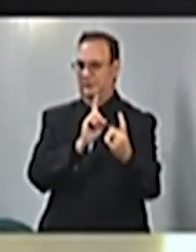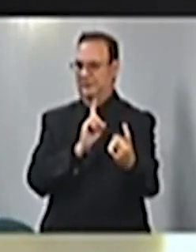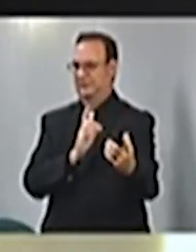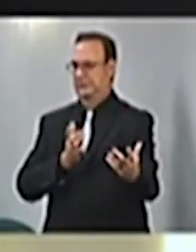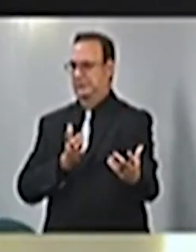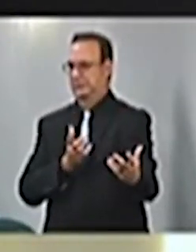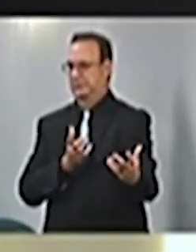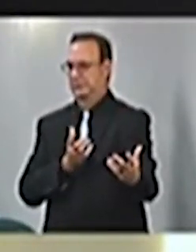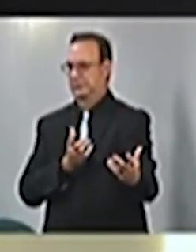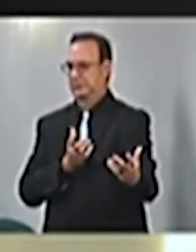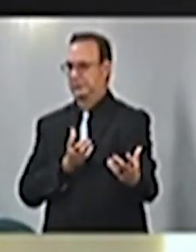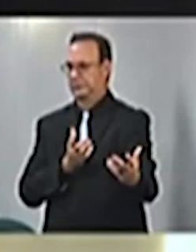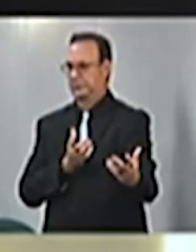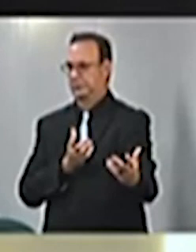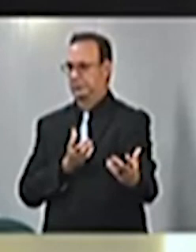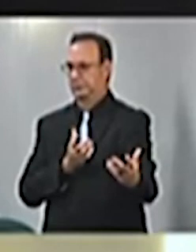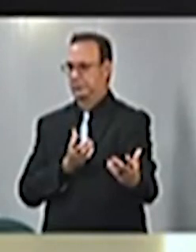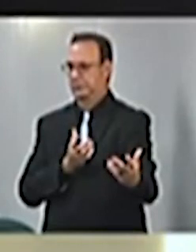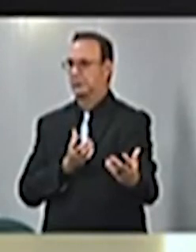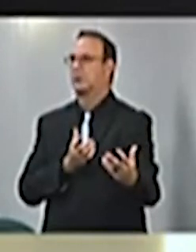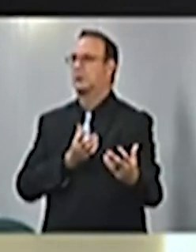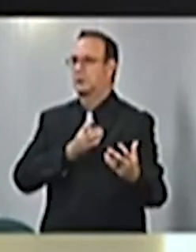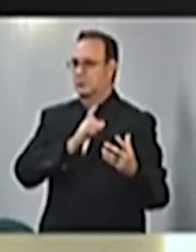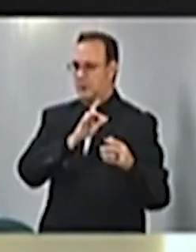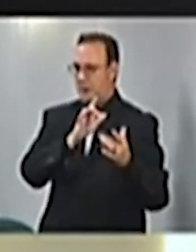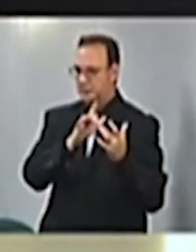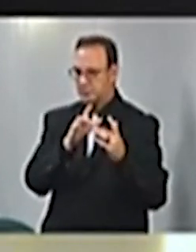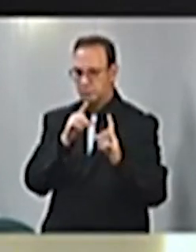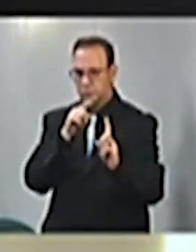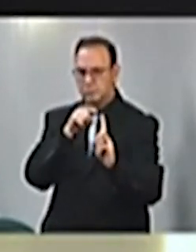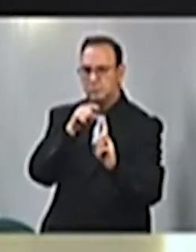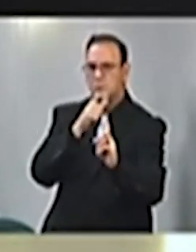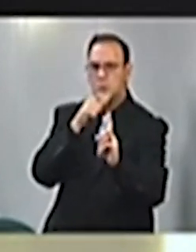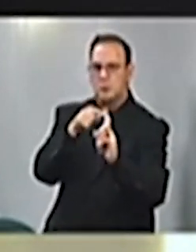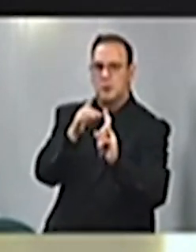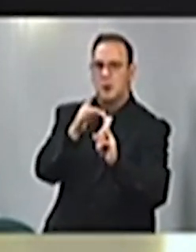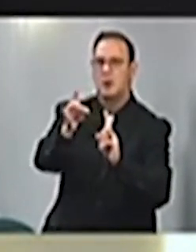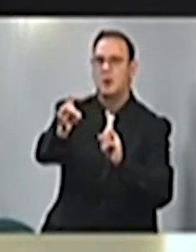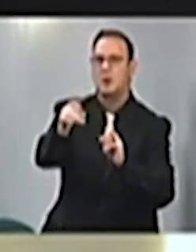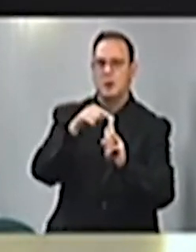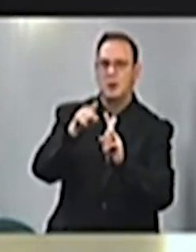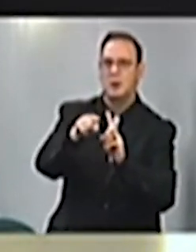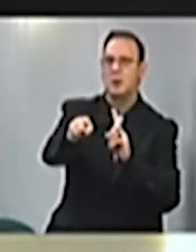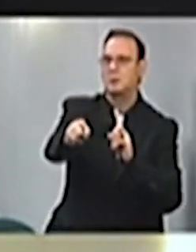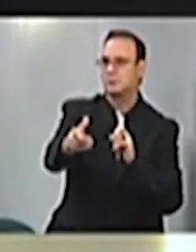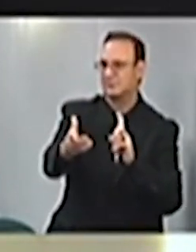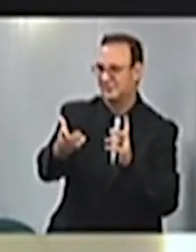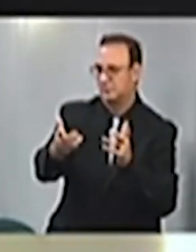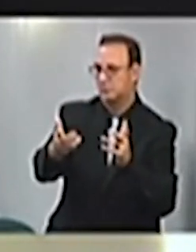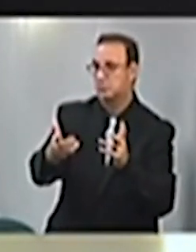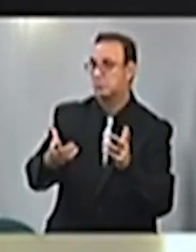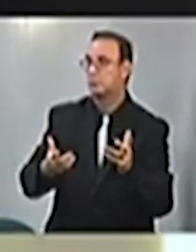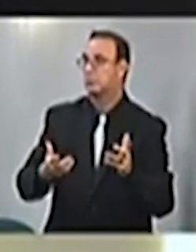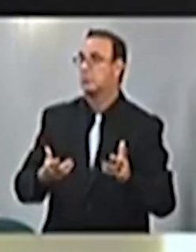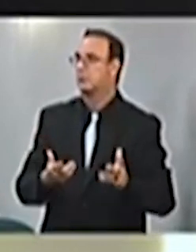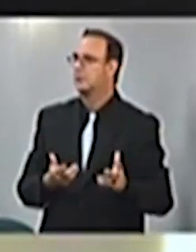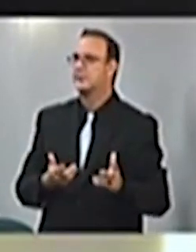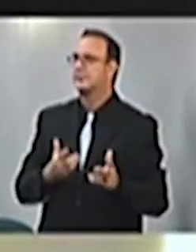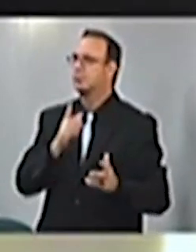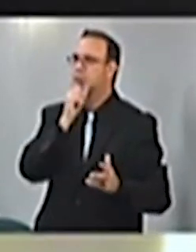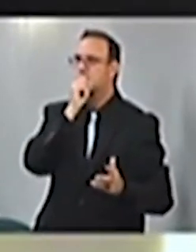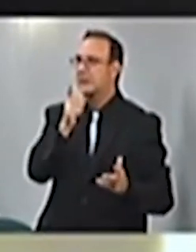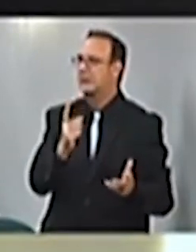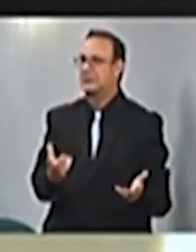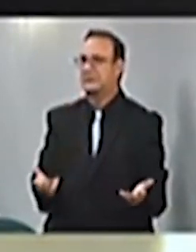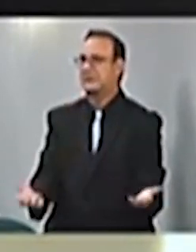for all respiratory infections is that essentially you don't get it by touching somebody. You get it by being near somebody,